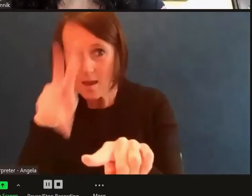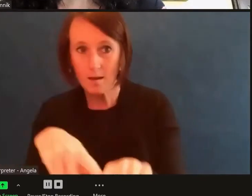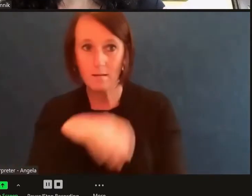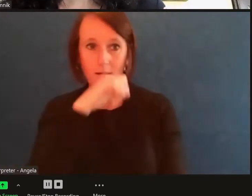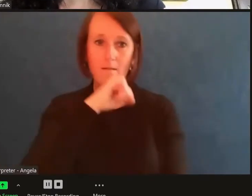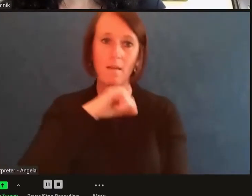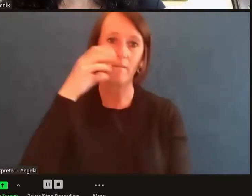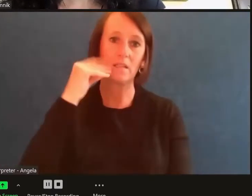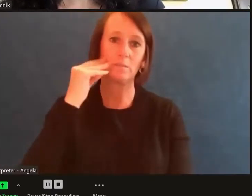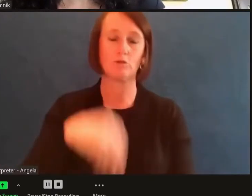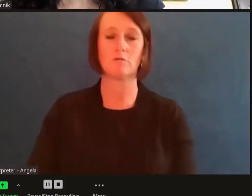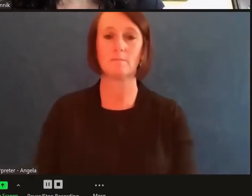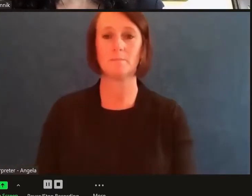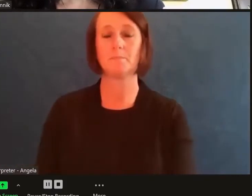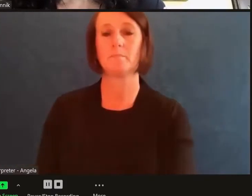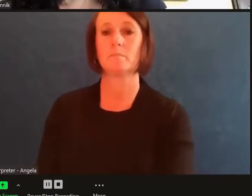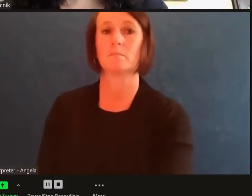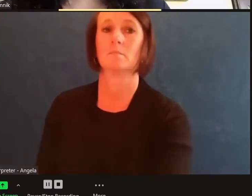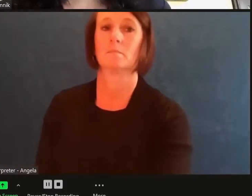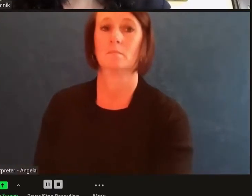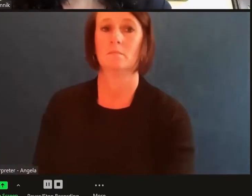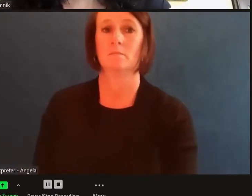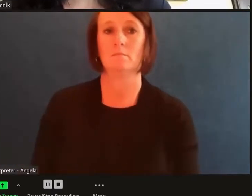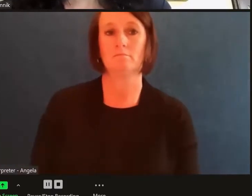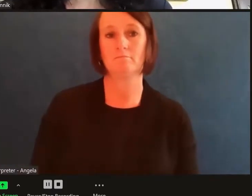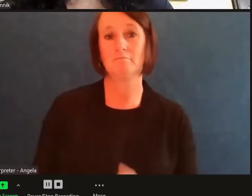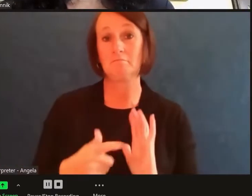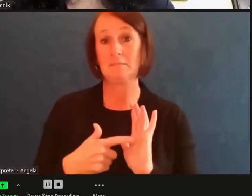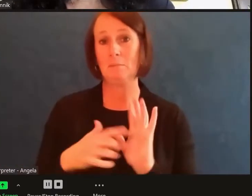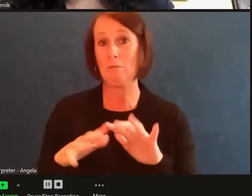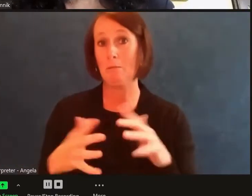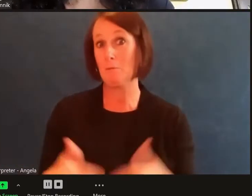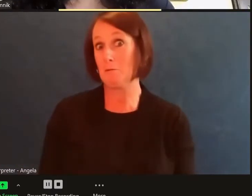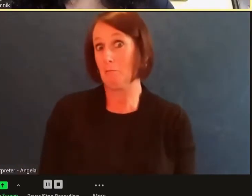experiential. Sometimes maybe too much.